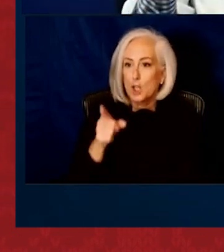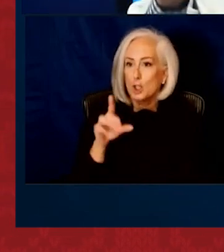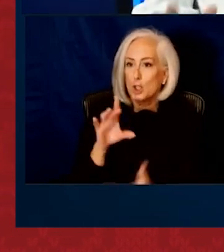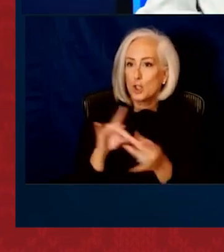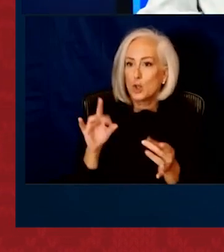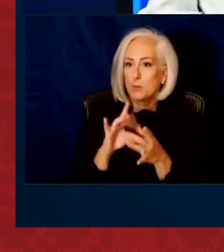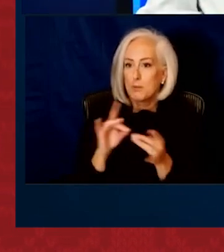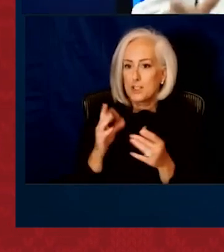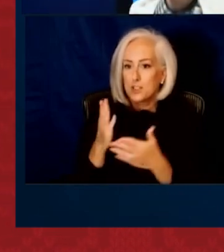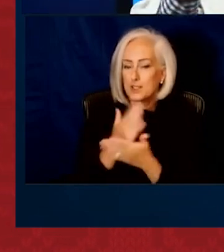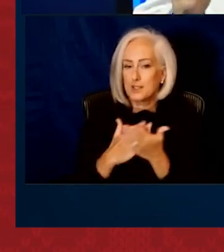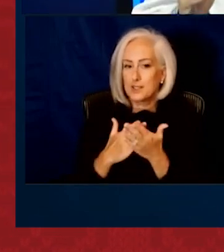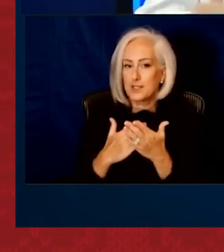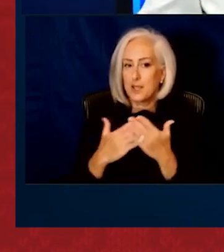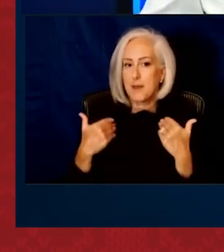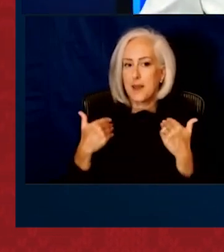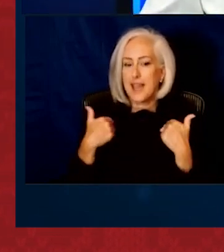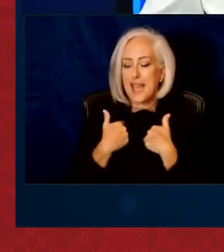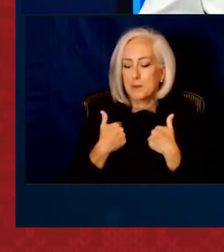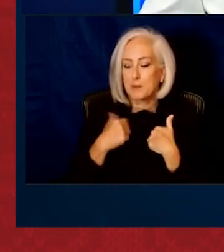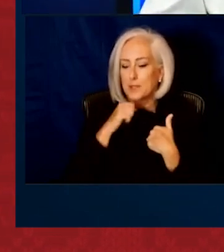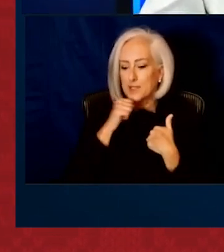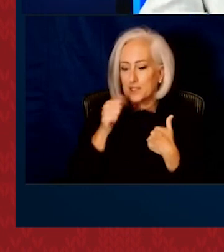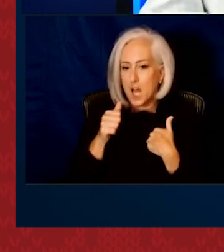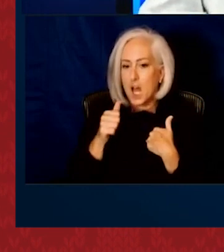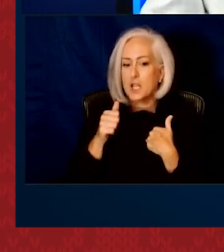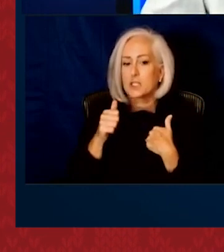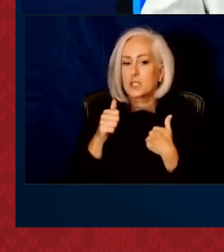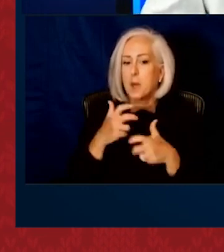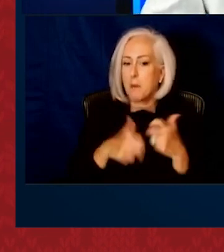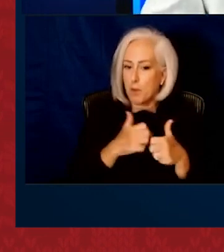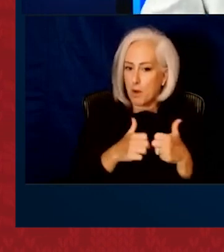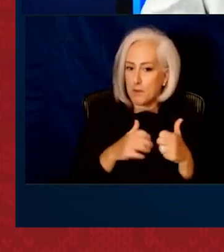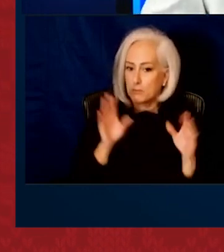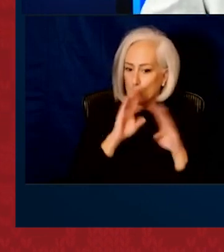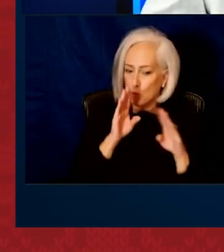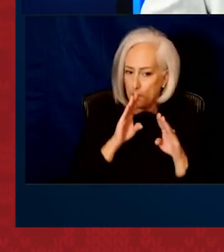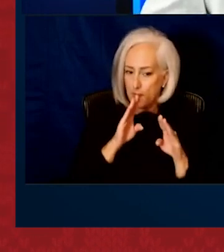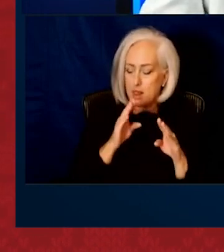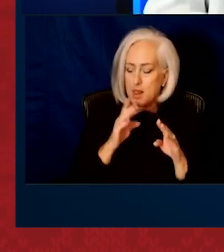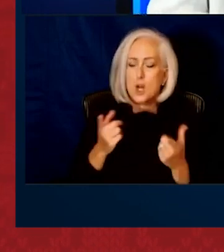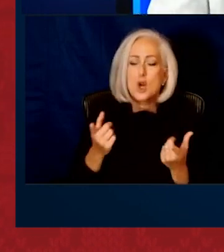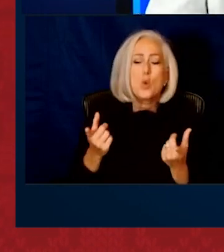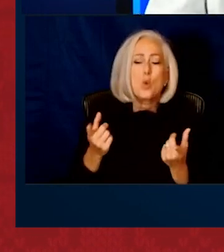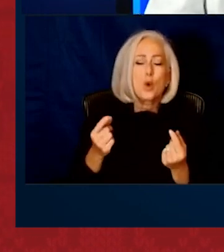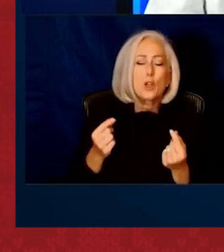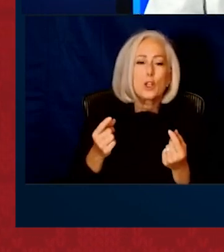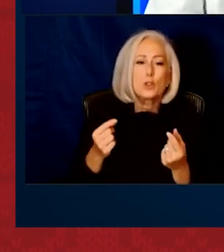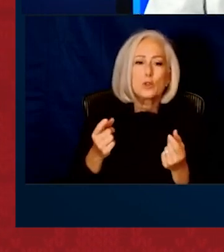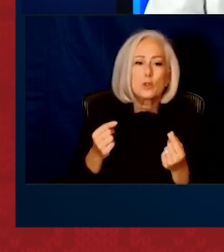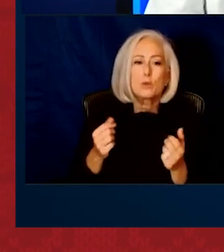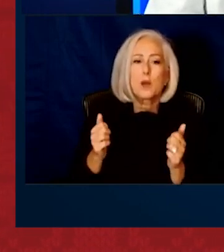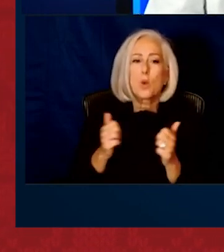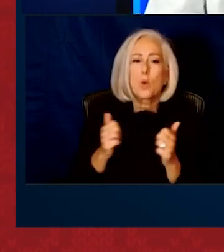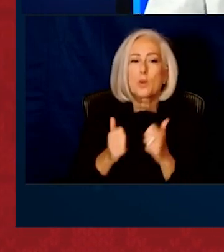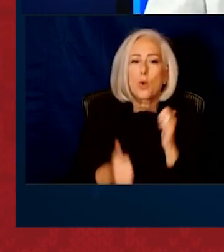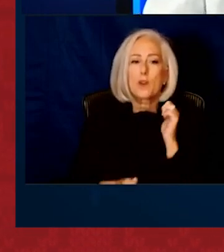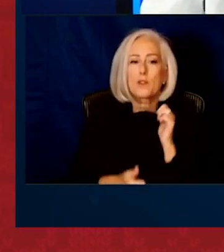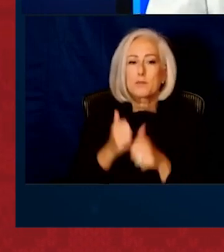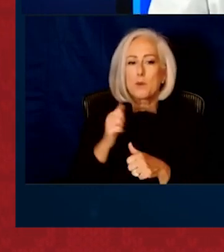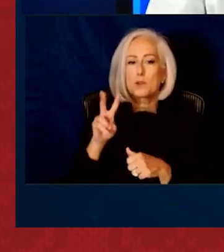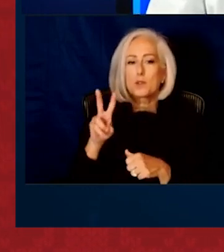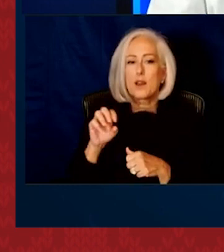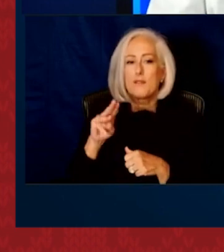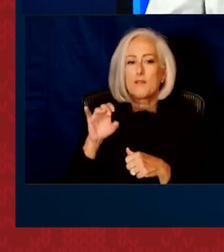not troublesome, but I want to know what you guys are trying to do. One of the most troublesome venomous creatures in Missouri,